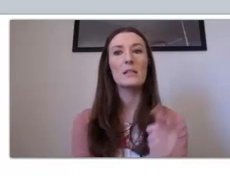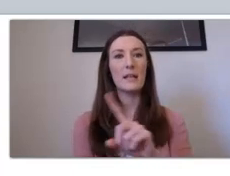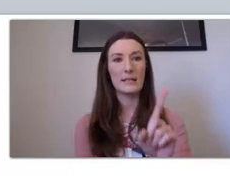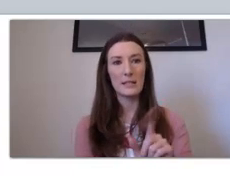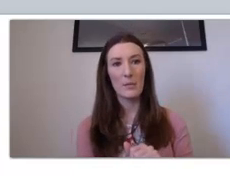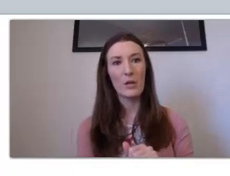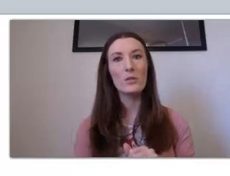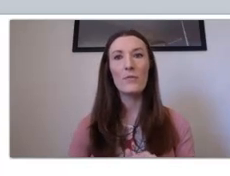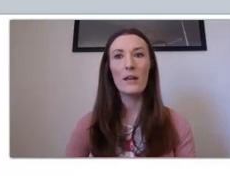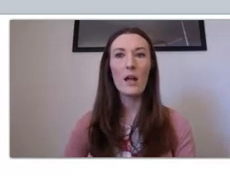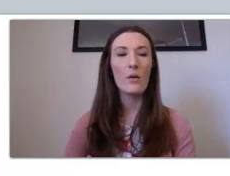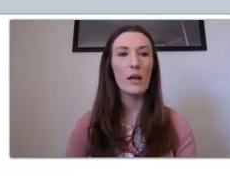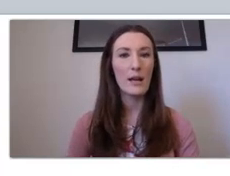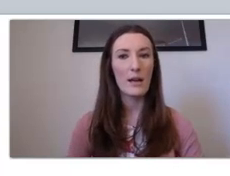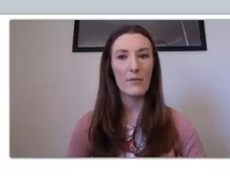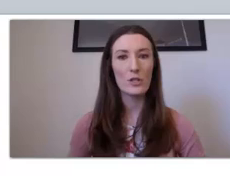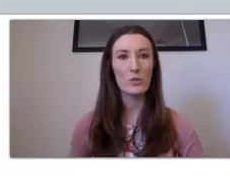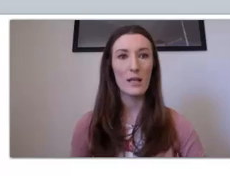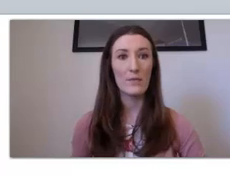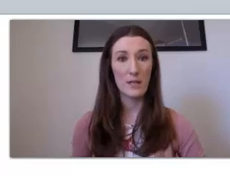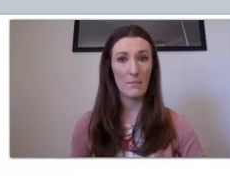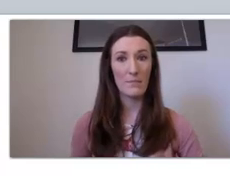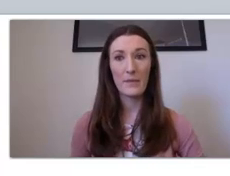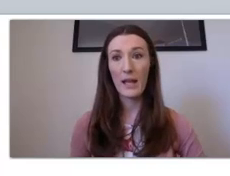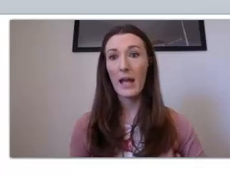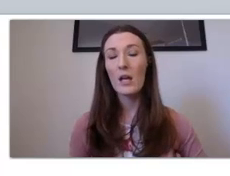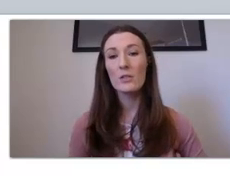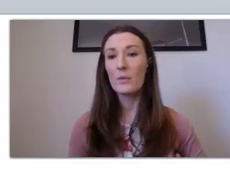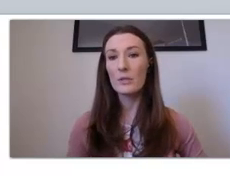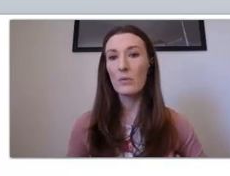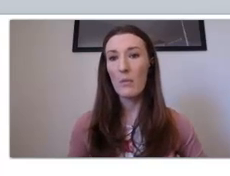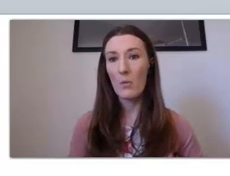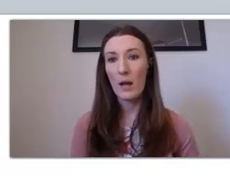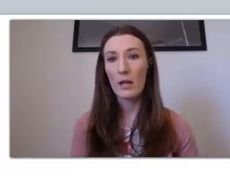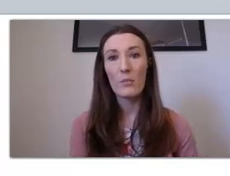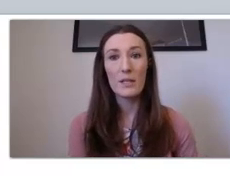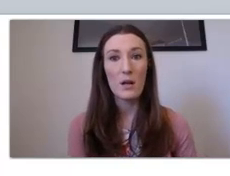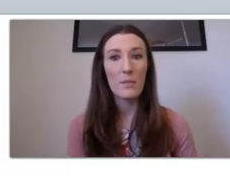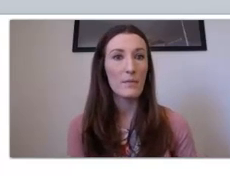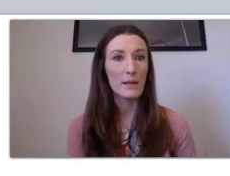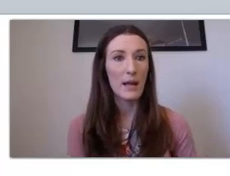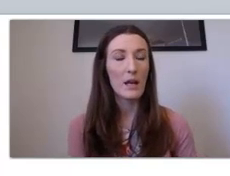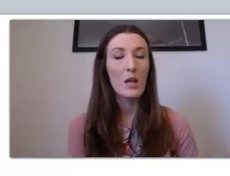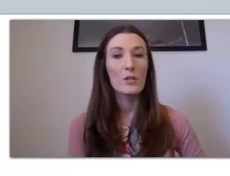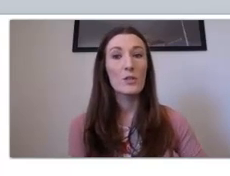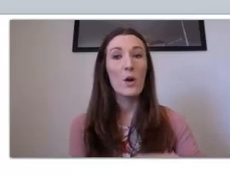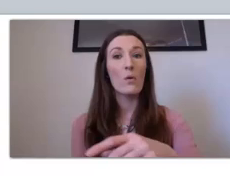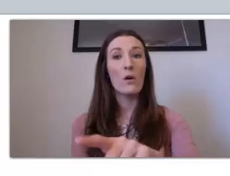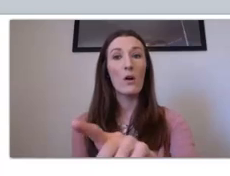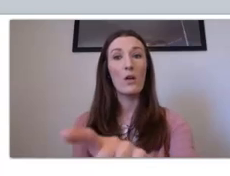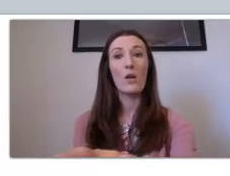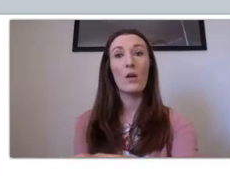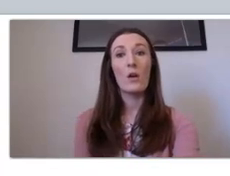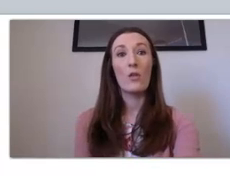of these. That's a separate YouTube video in an effort to save time, okay? So we'll do number 1. You must stop at a red light.